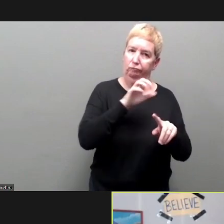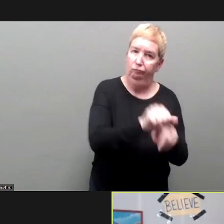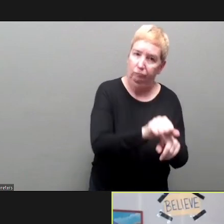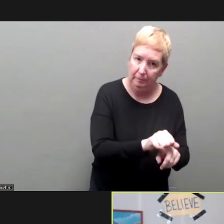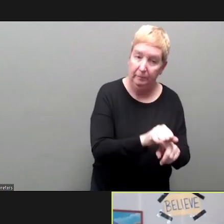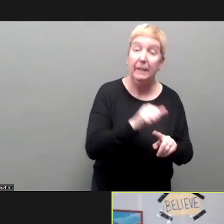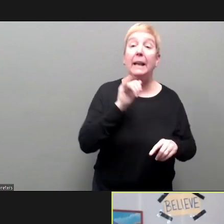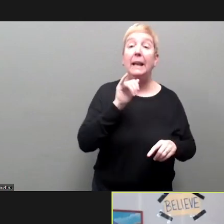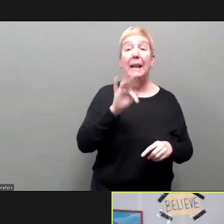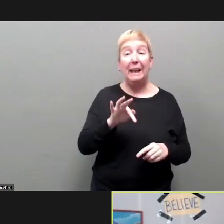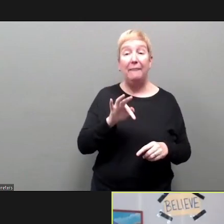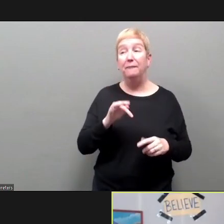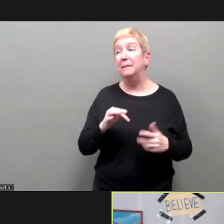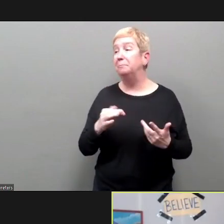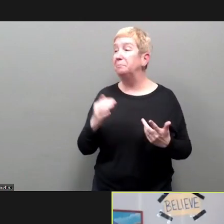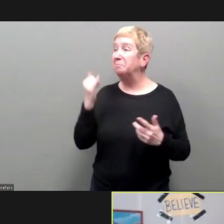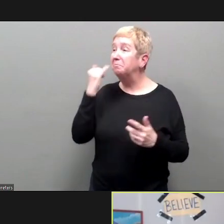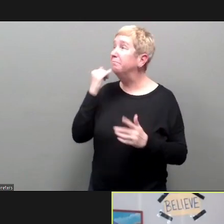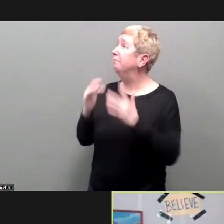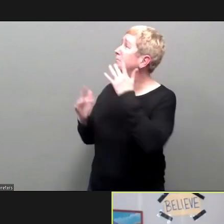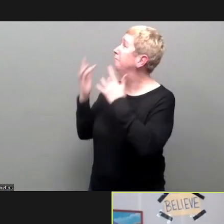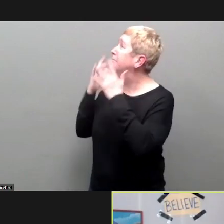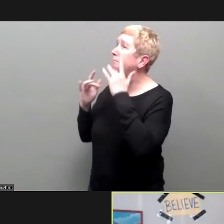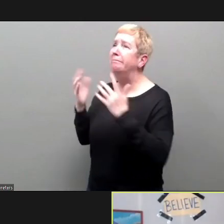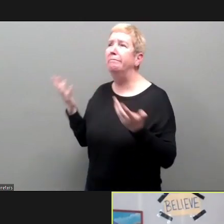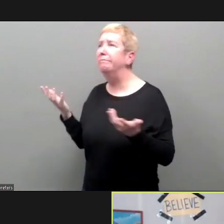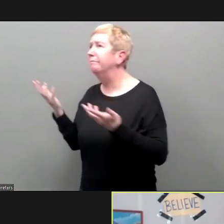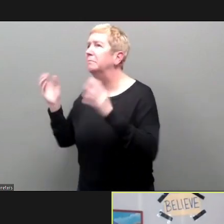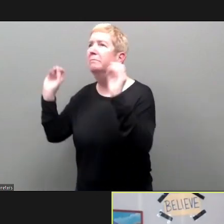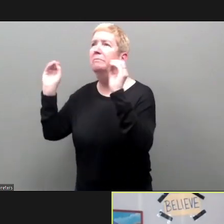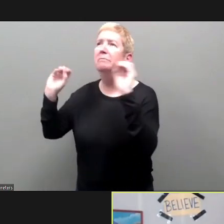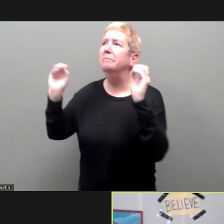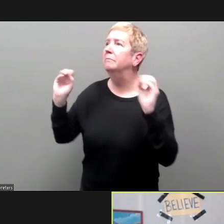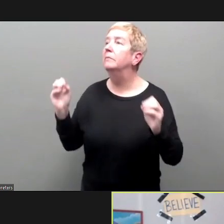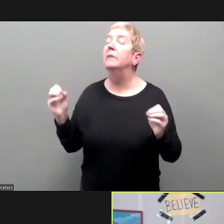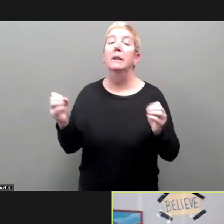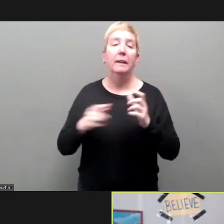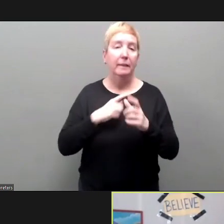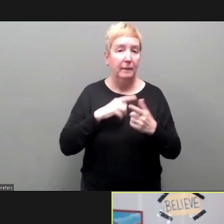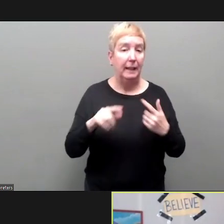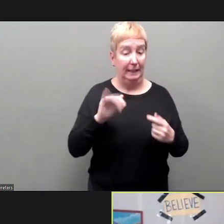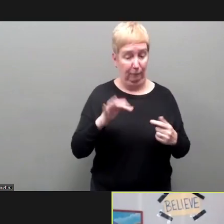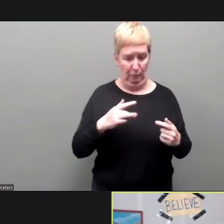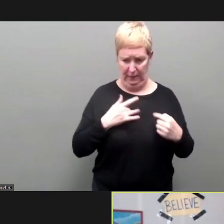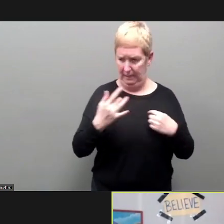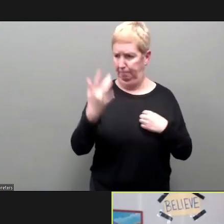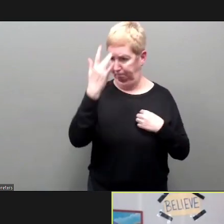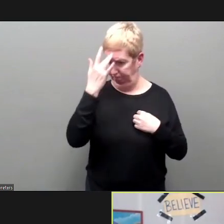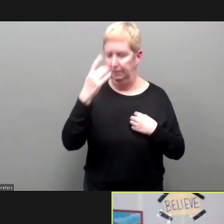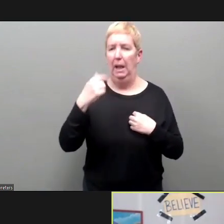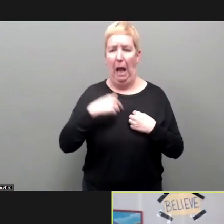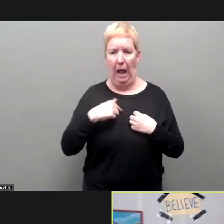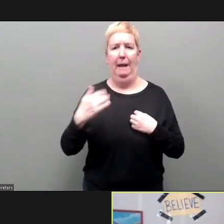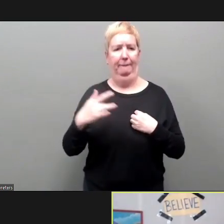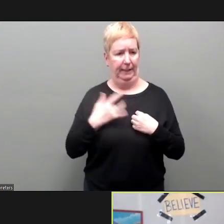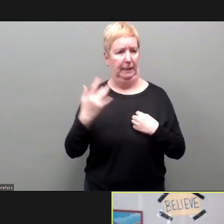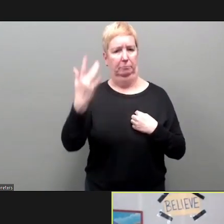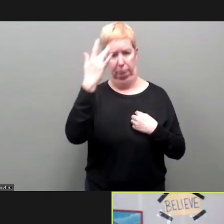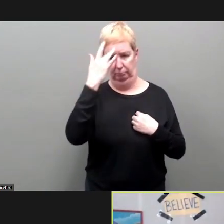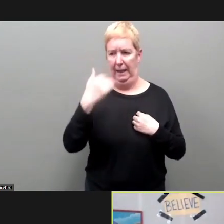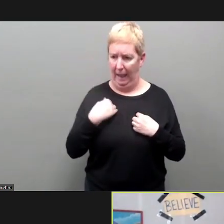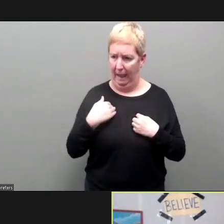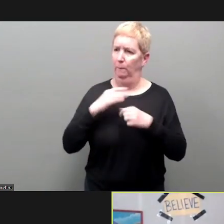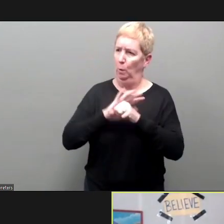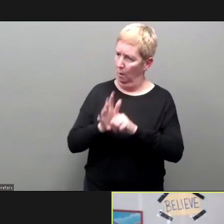get a test, and I think that's really important to know or note, is that if you feel like you do have, you know, if you have those symptoms of